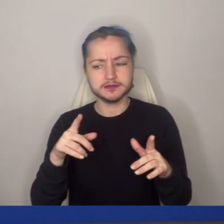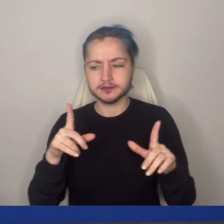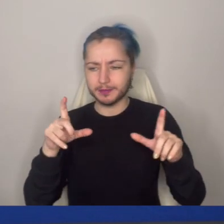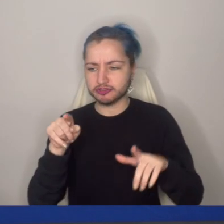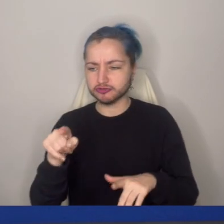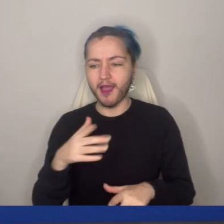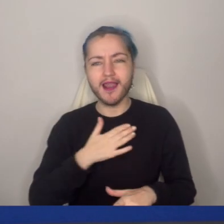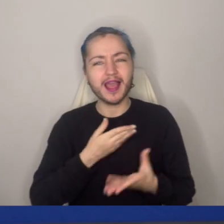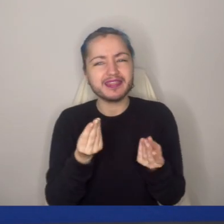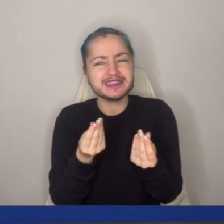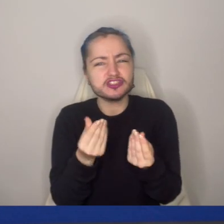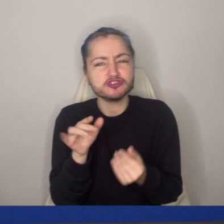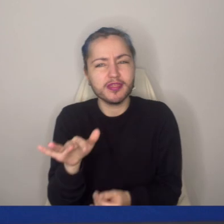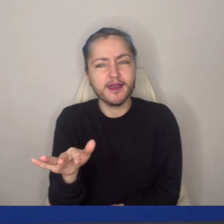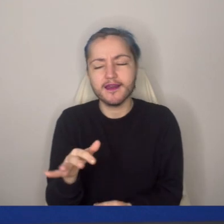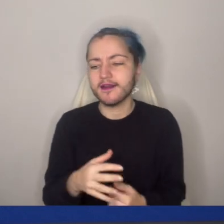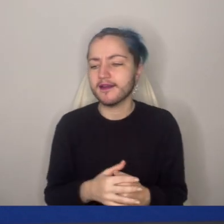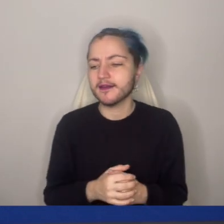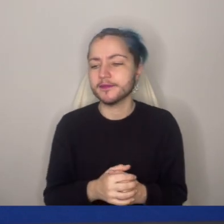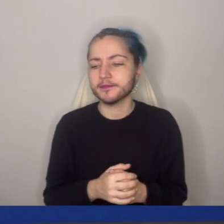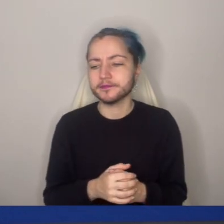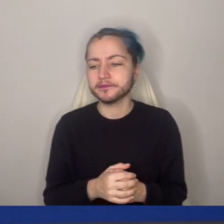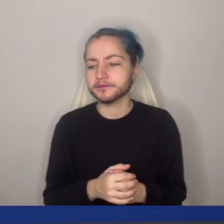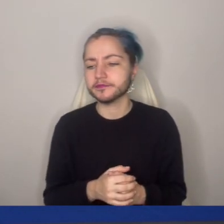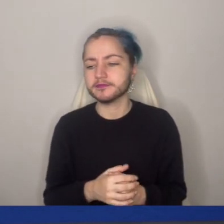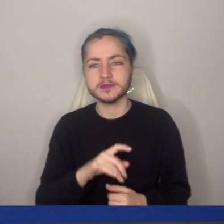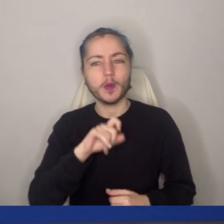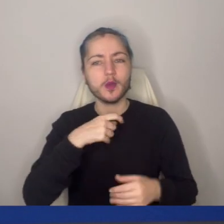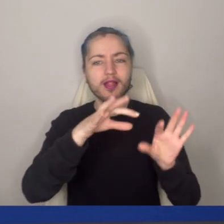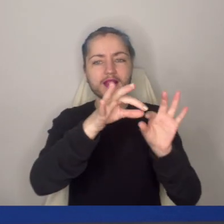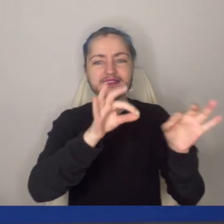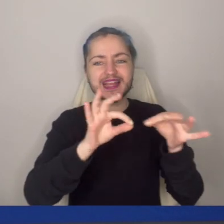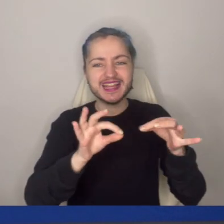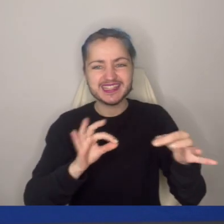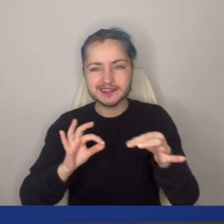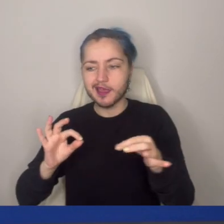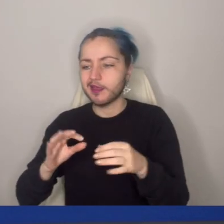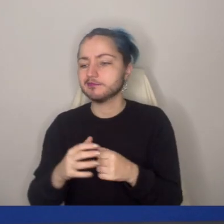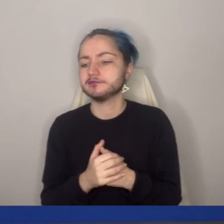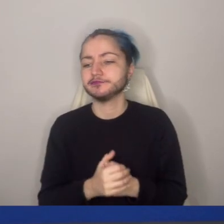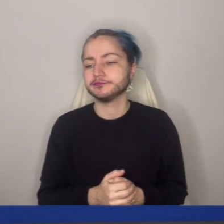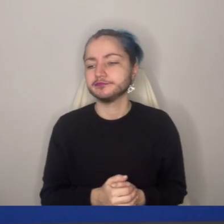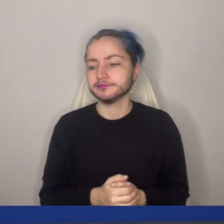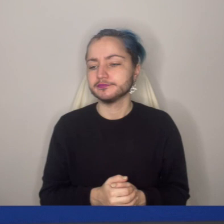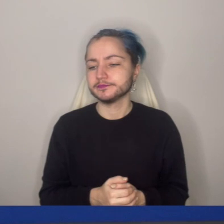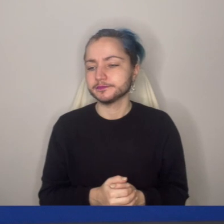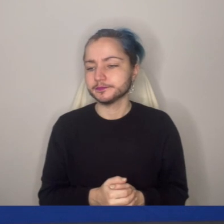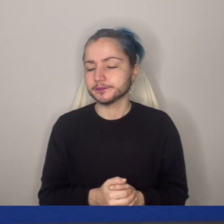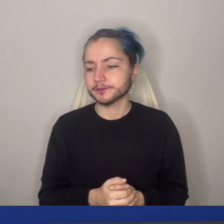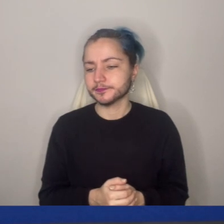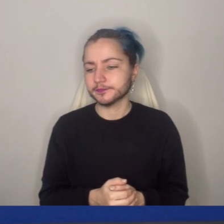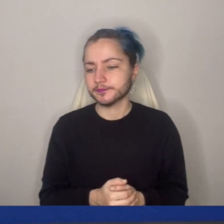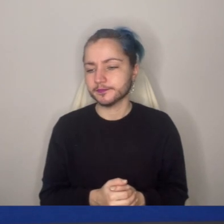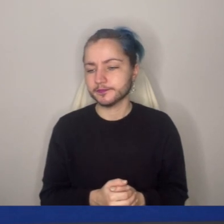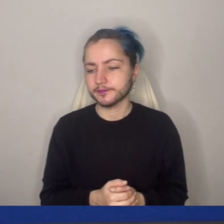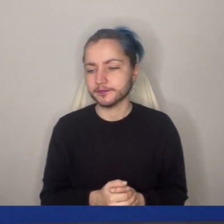the texture. And we're going to be ripping things with our hands. We're going to be using our hands, and